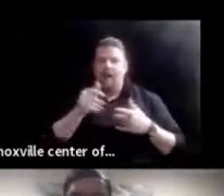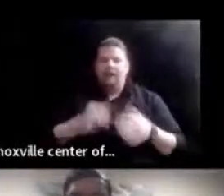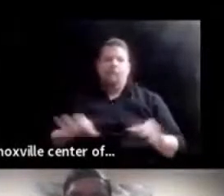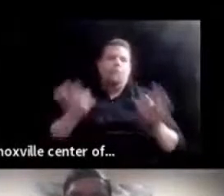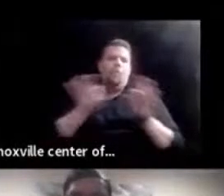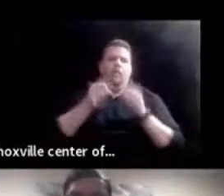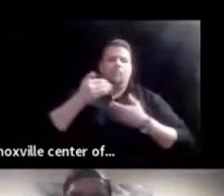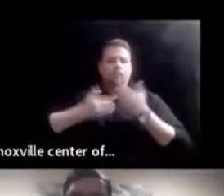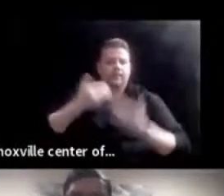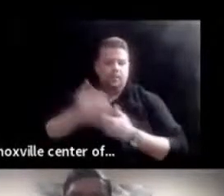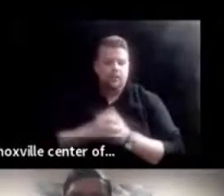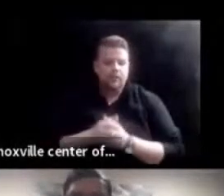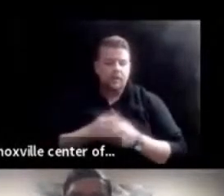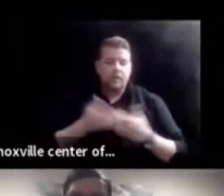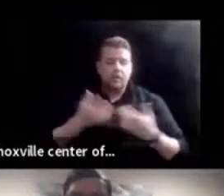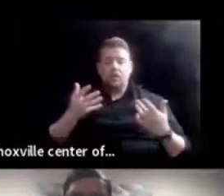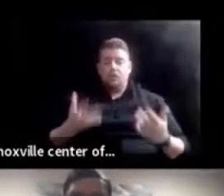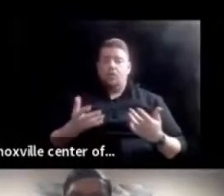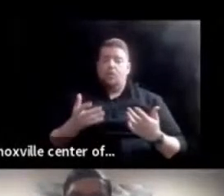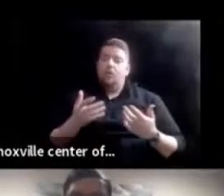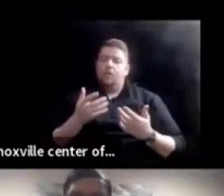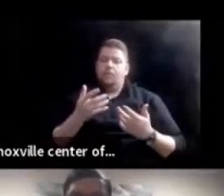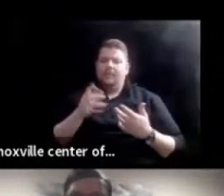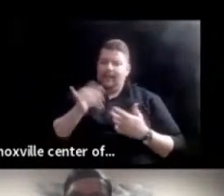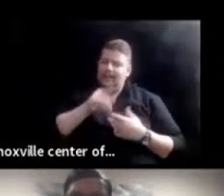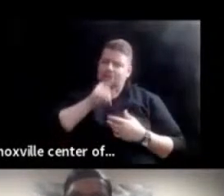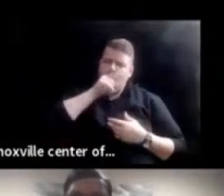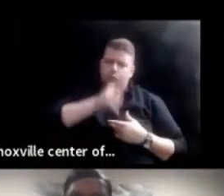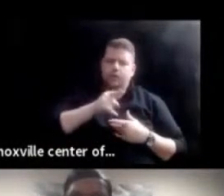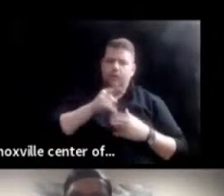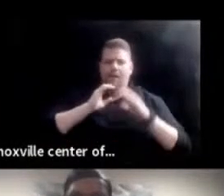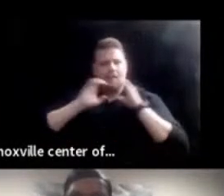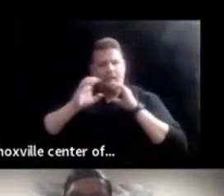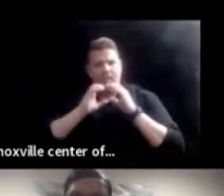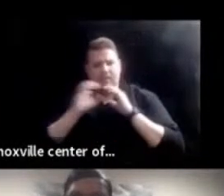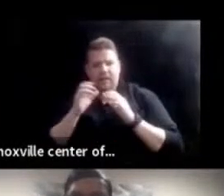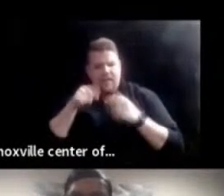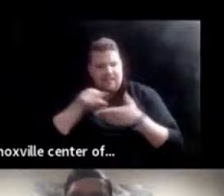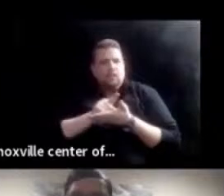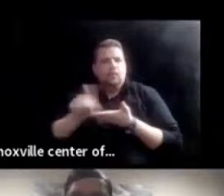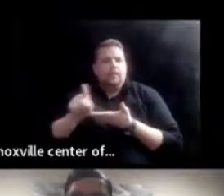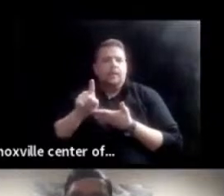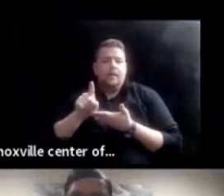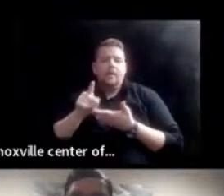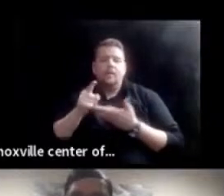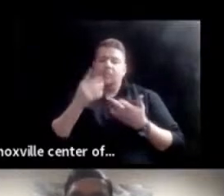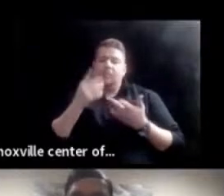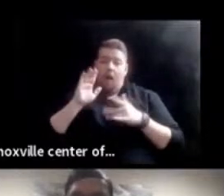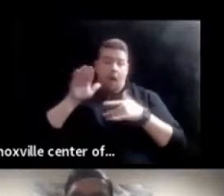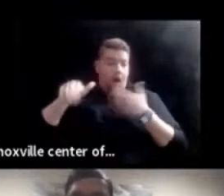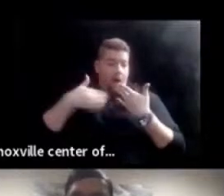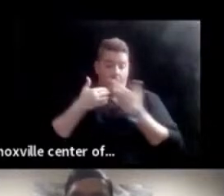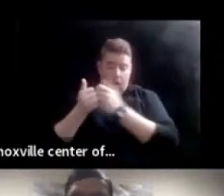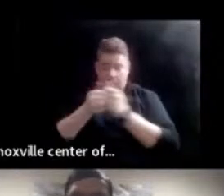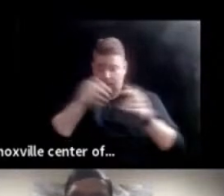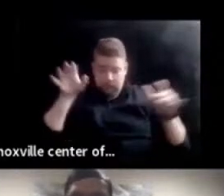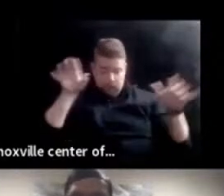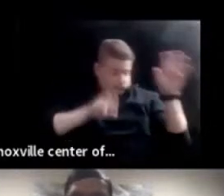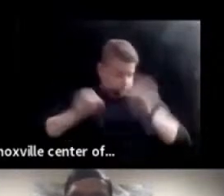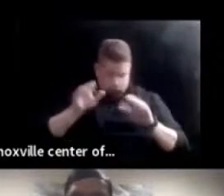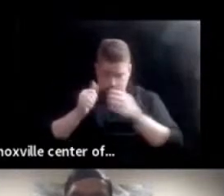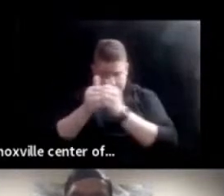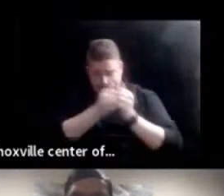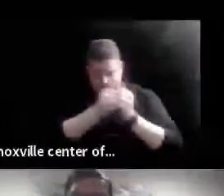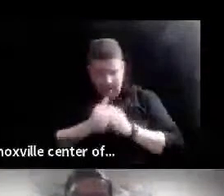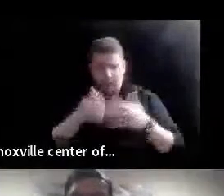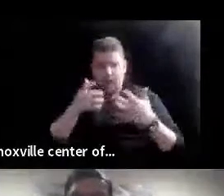procedures. And so that has been a very real conversation this week. And so all those things together, and very much